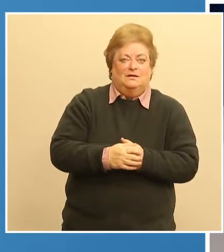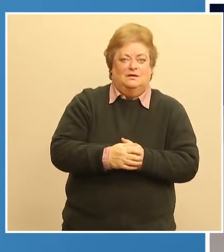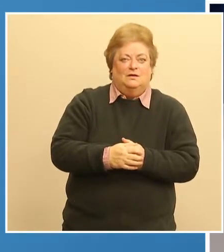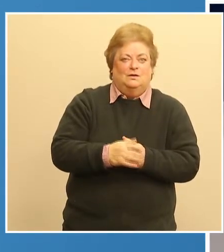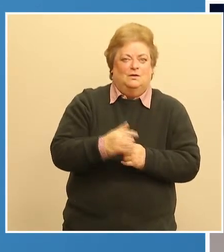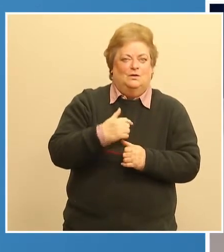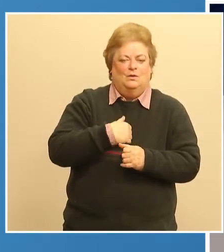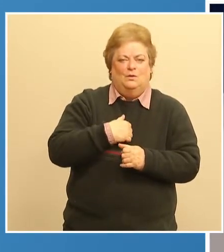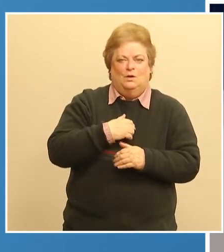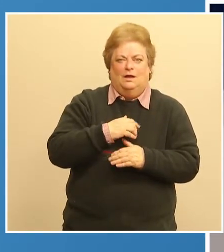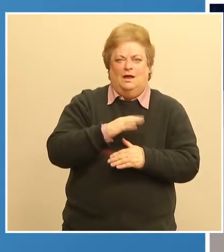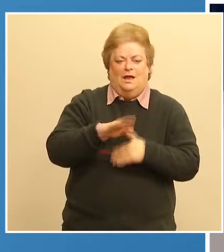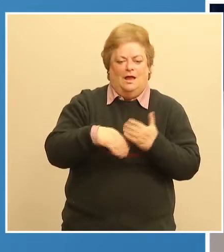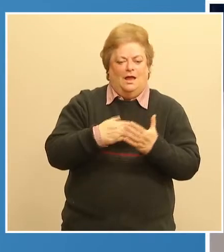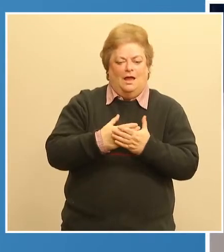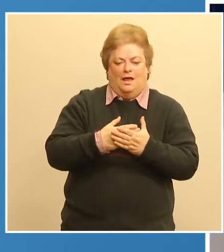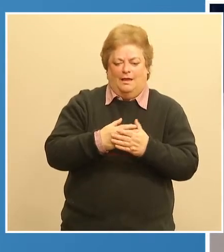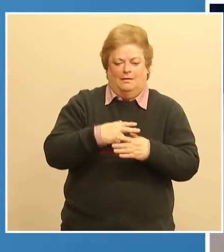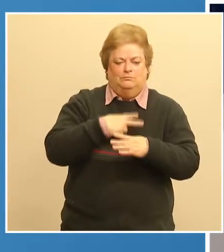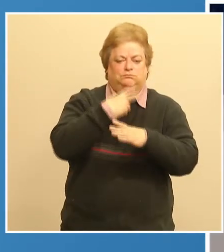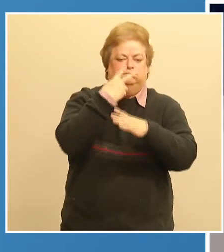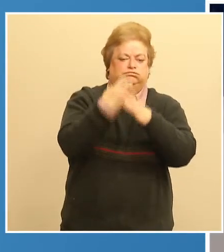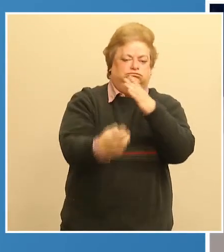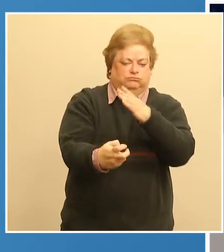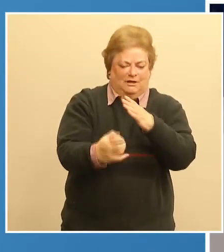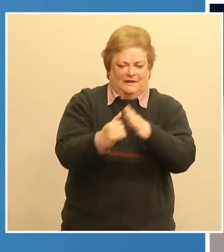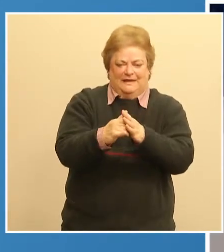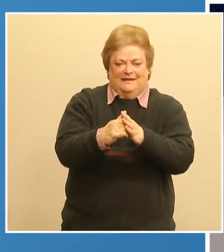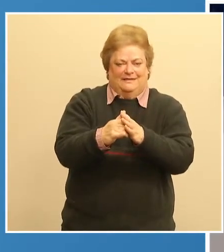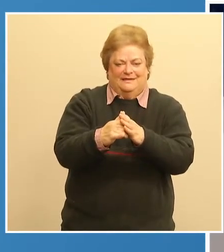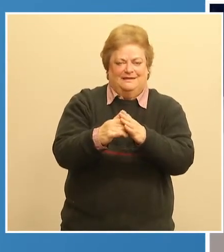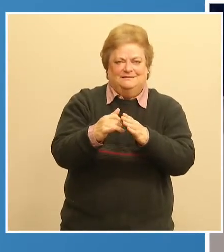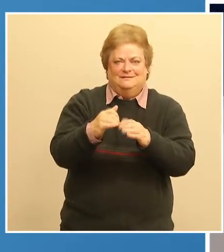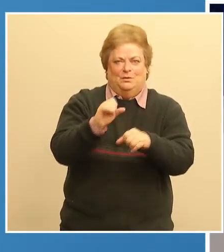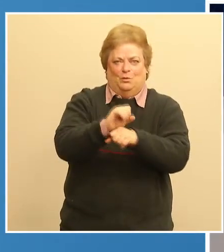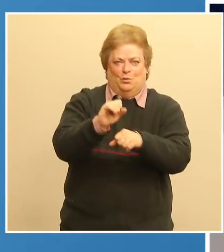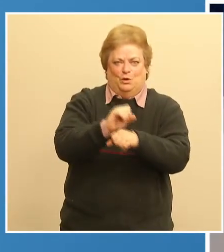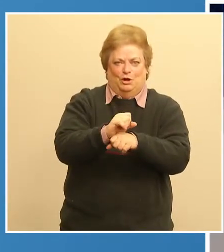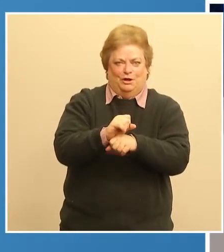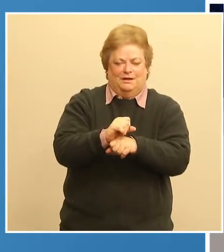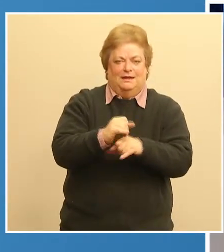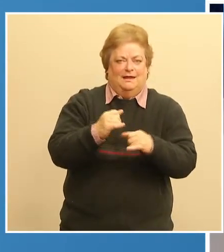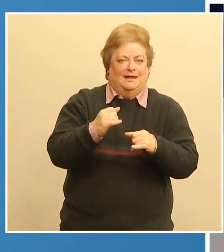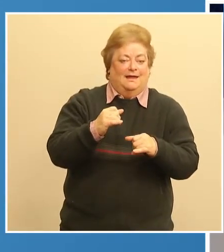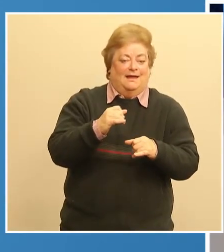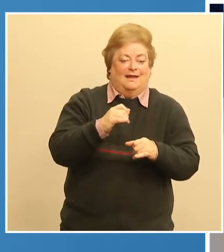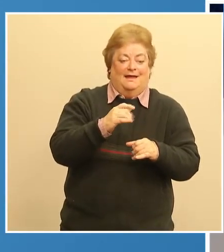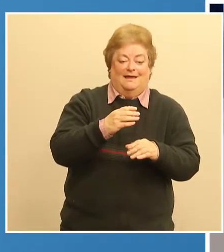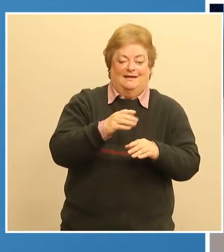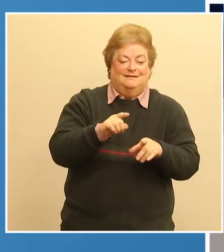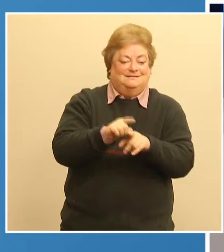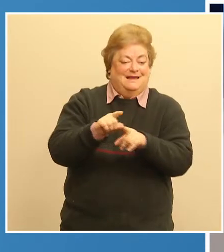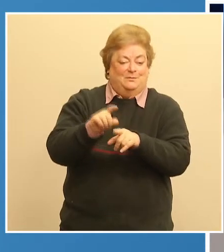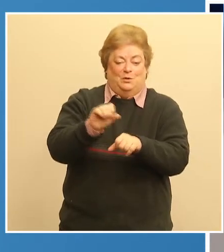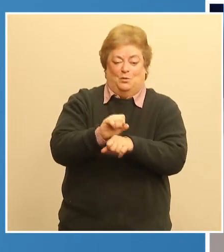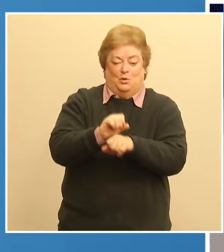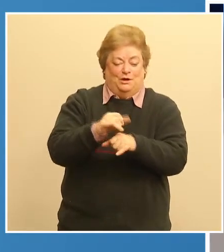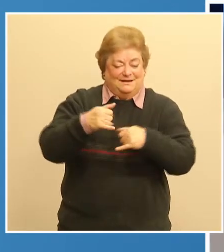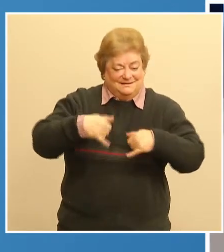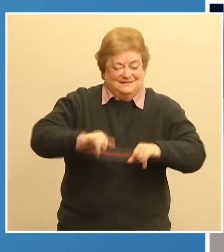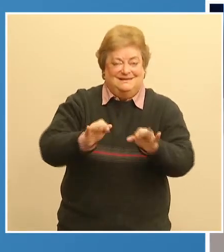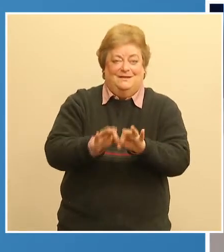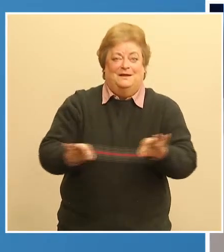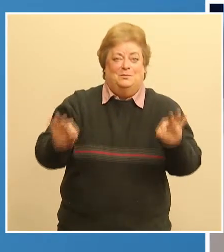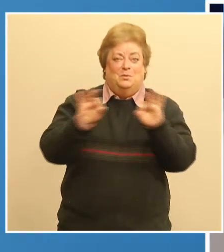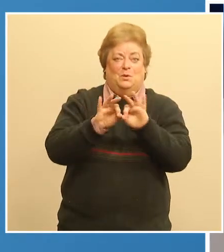all thrust into this pandemic over a year ago, and your work is just as vital now as it was in the beginning. And through this tireless